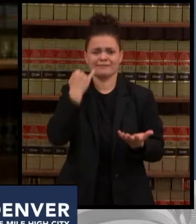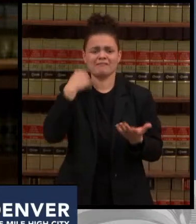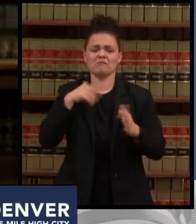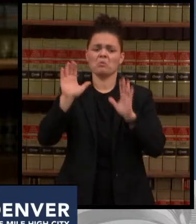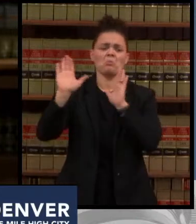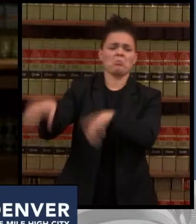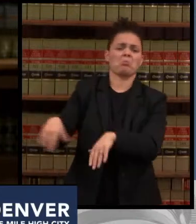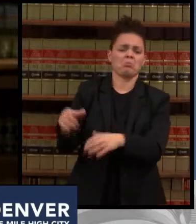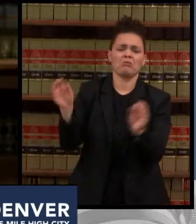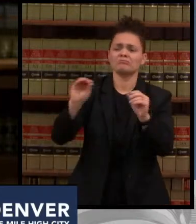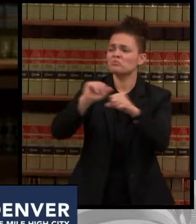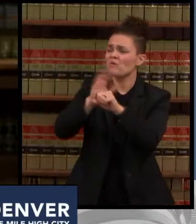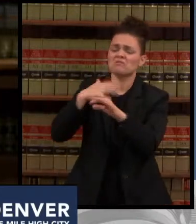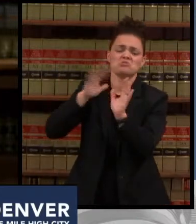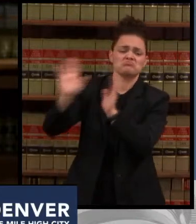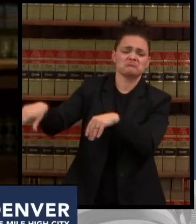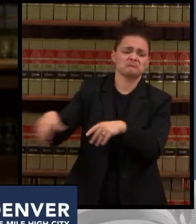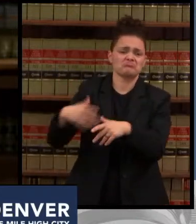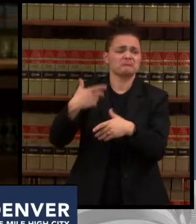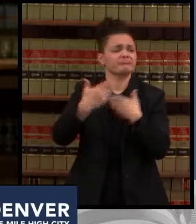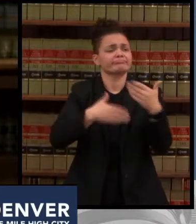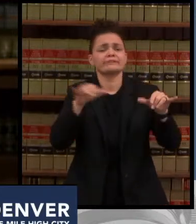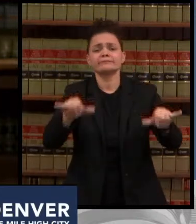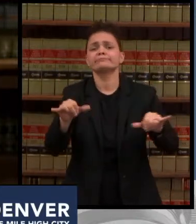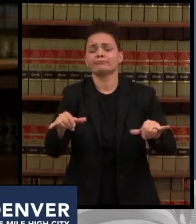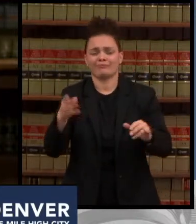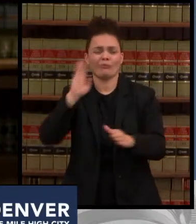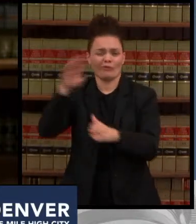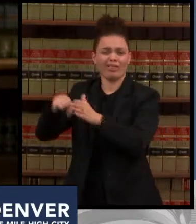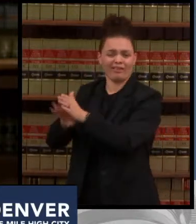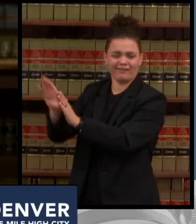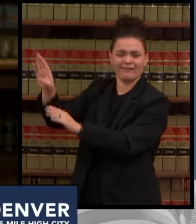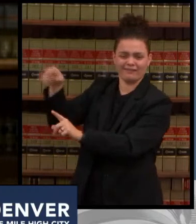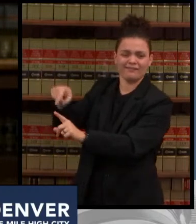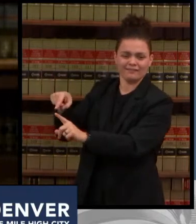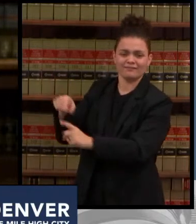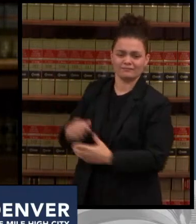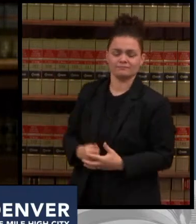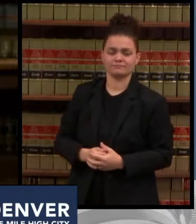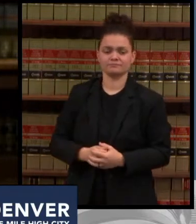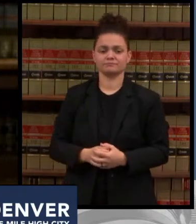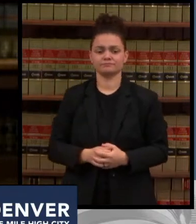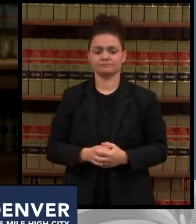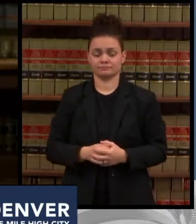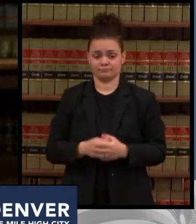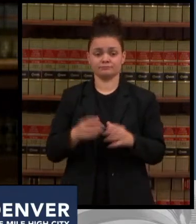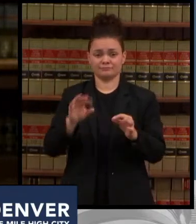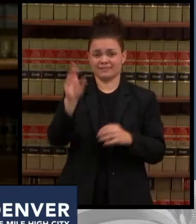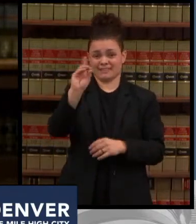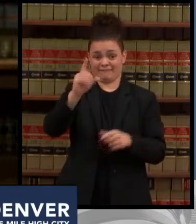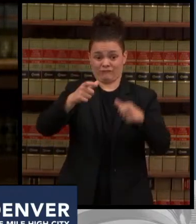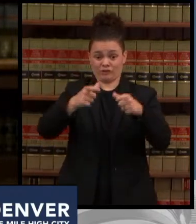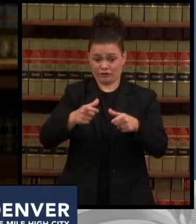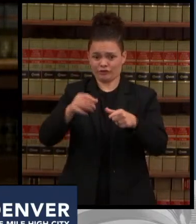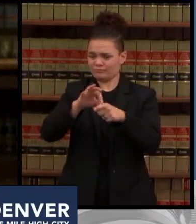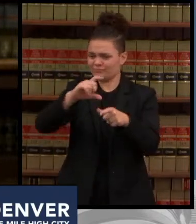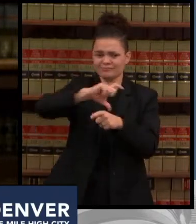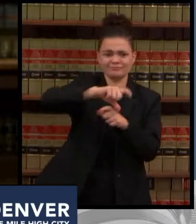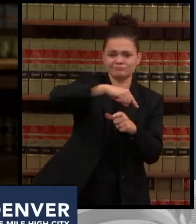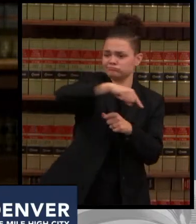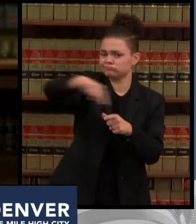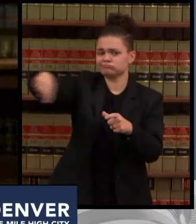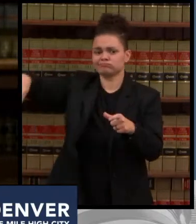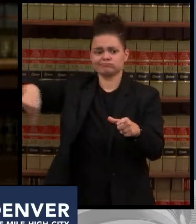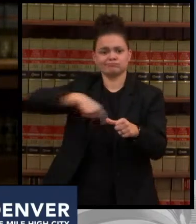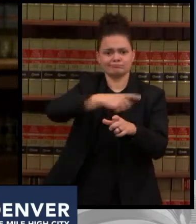area to put into place public health orders and guidances that are consistent and uniform whenever possible